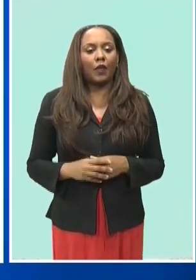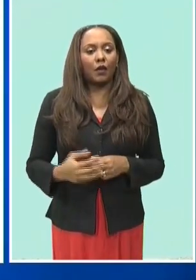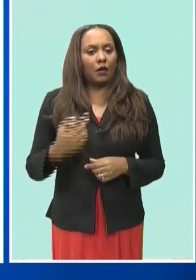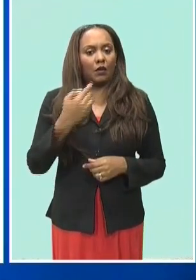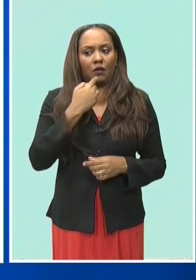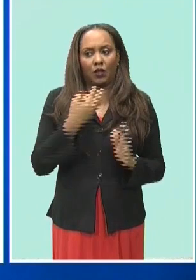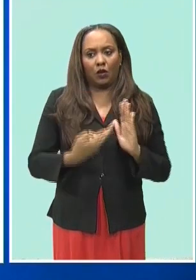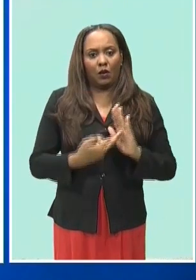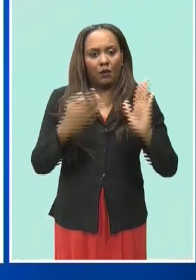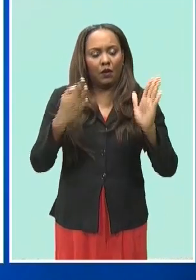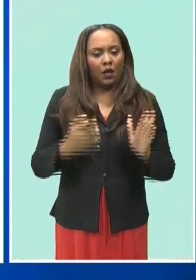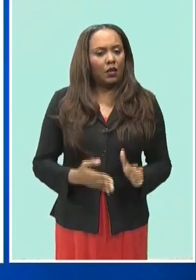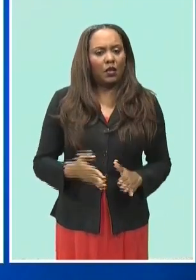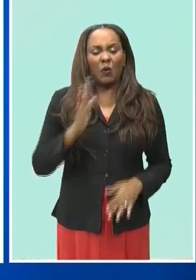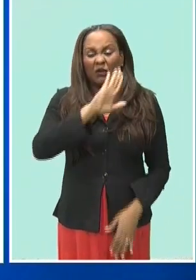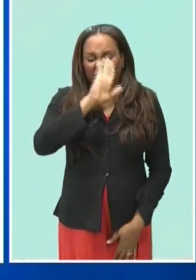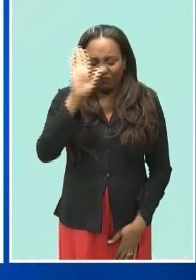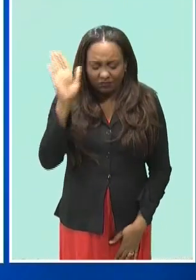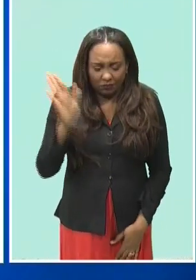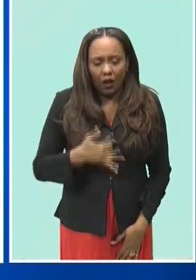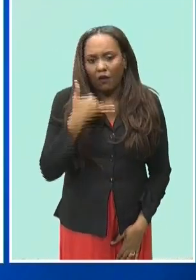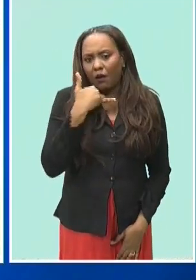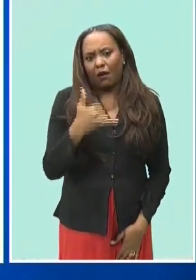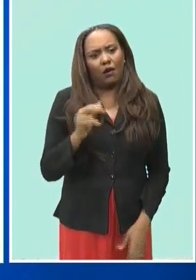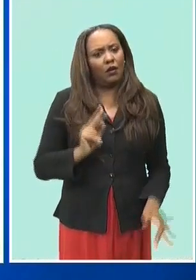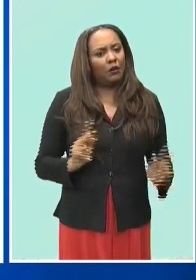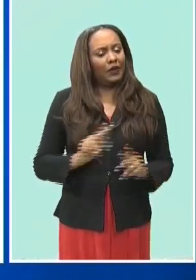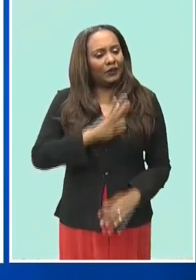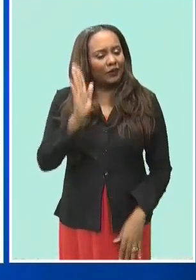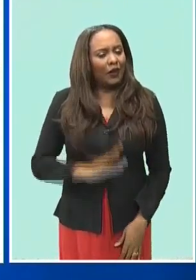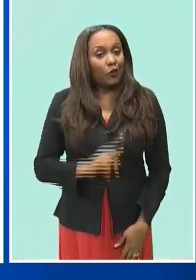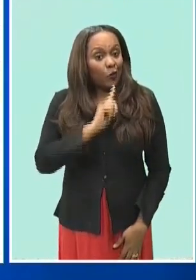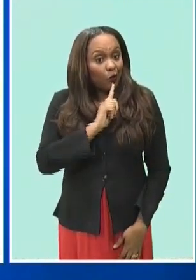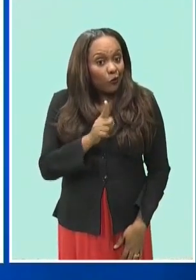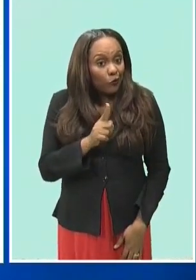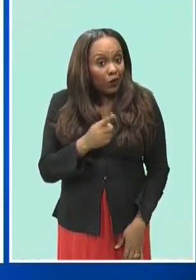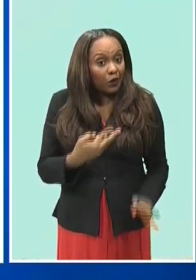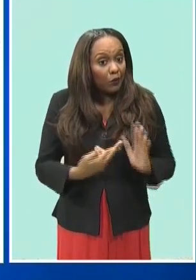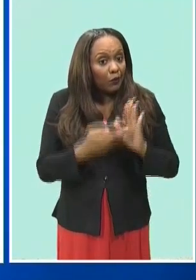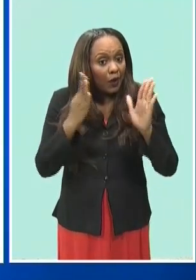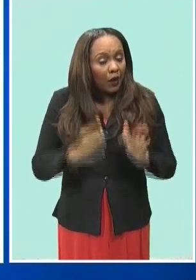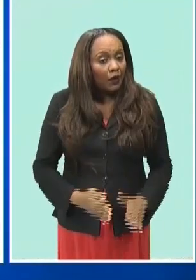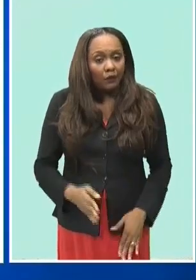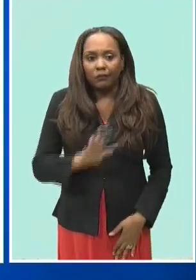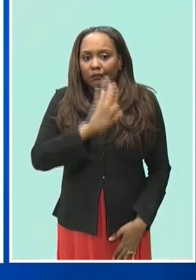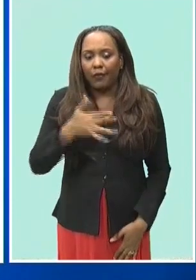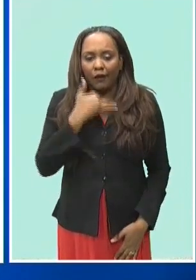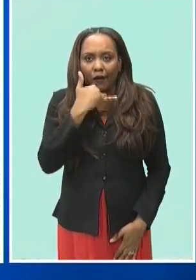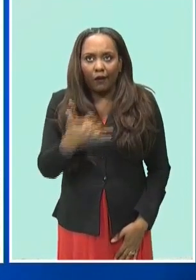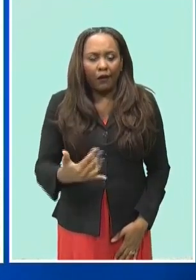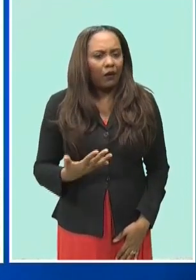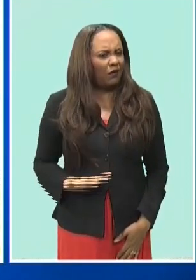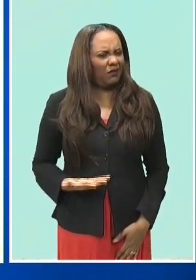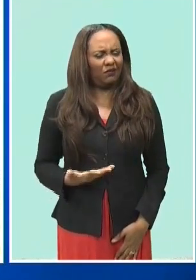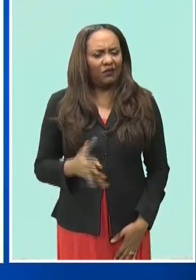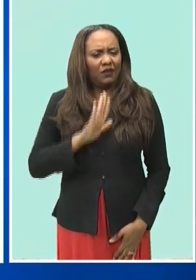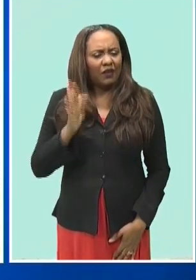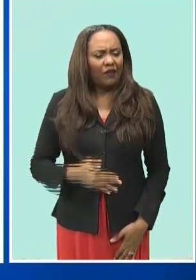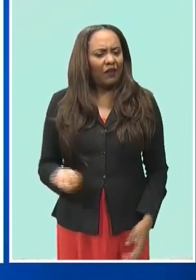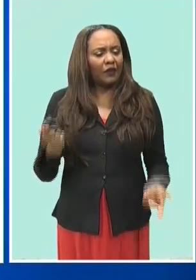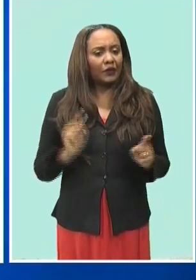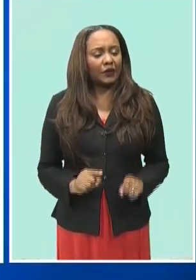GBPC representatives will never call customers demanding immediate payment via telephone with the threat of